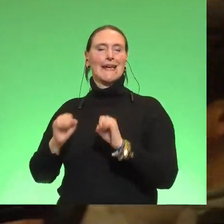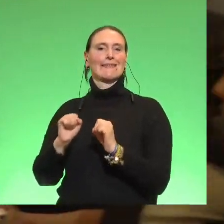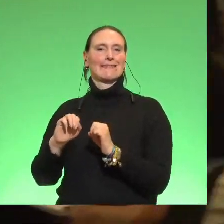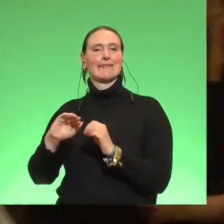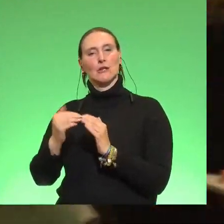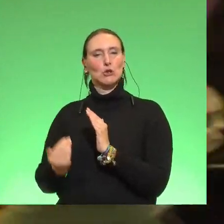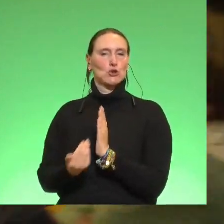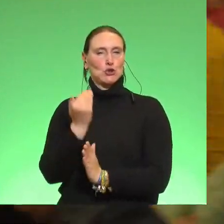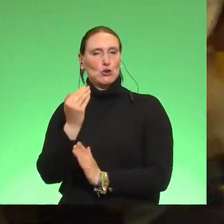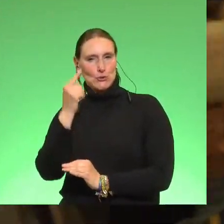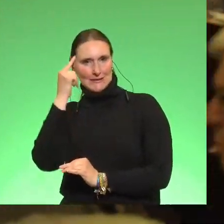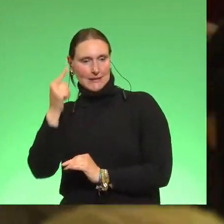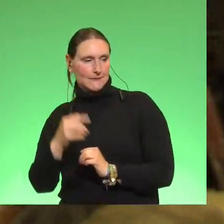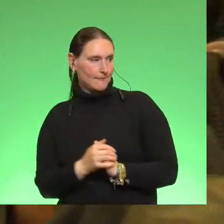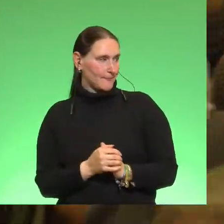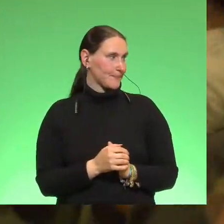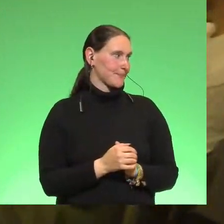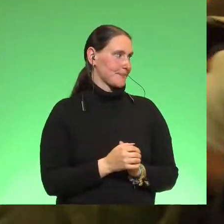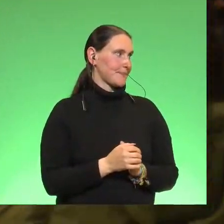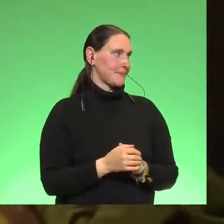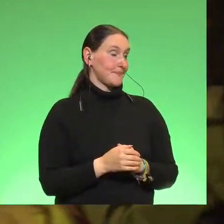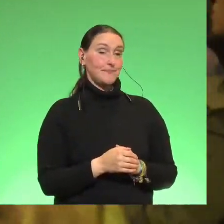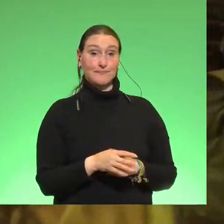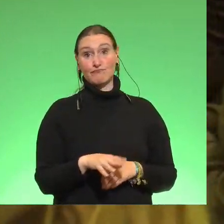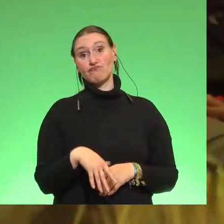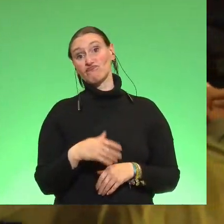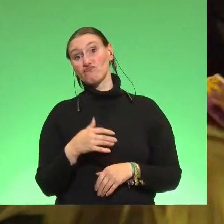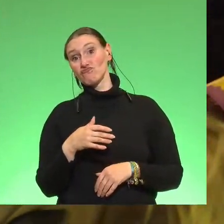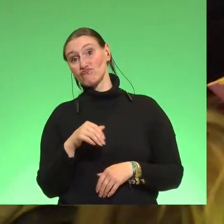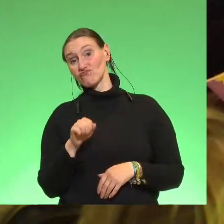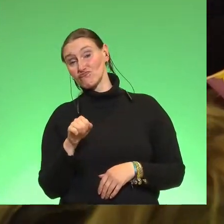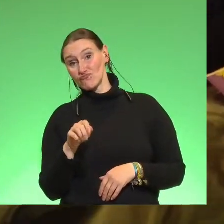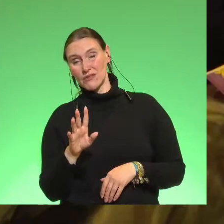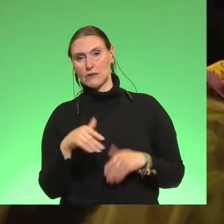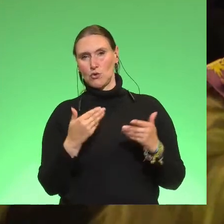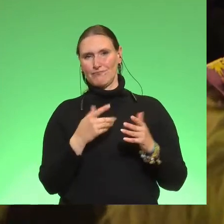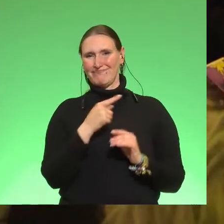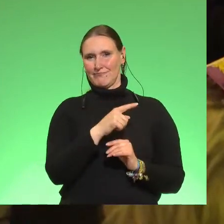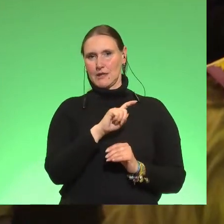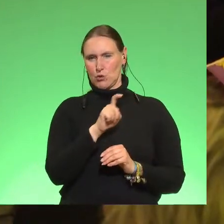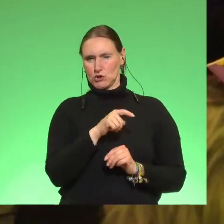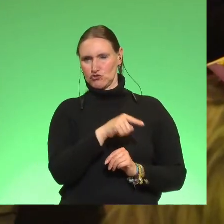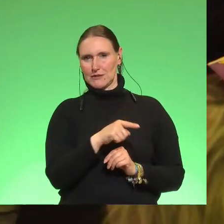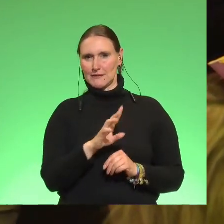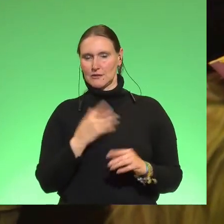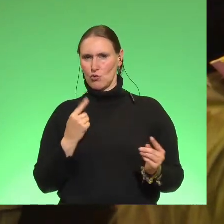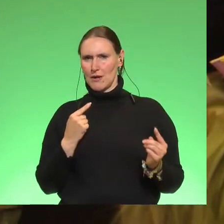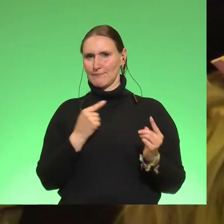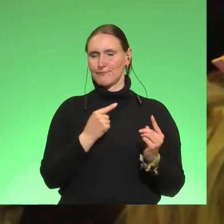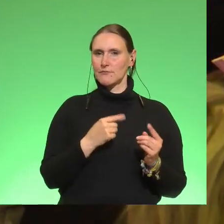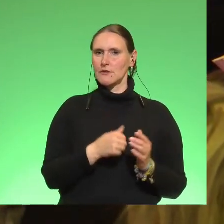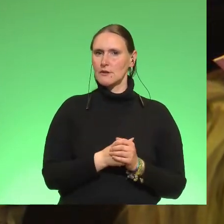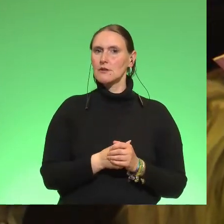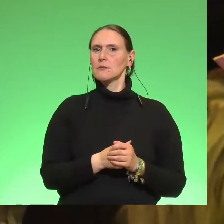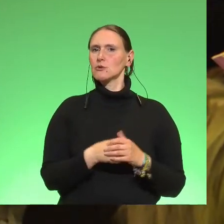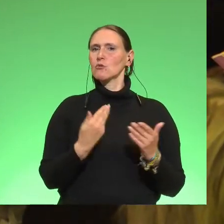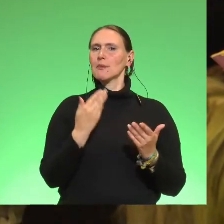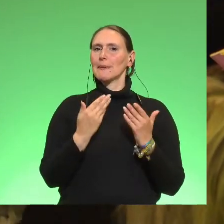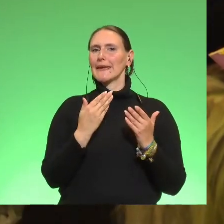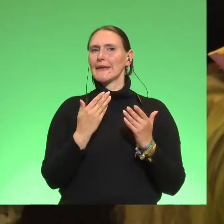Yes, I think I will not be able to directly answer your question, but maybe via a detour.